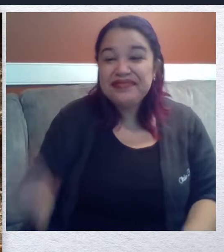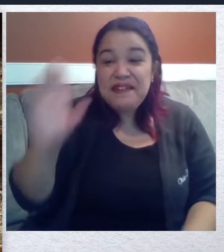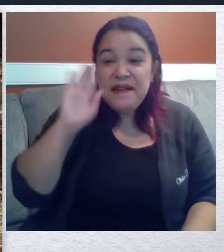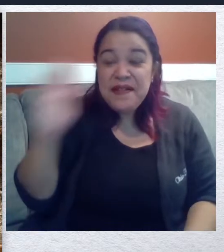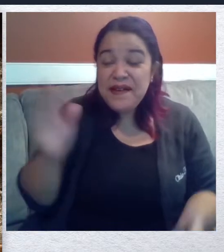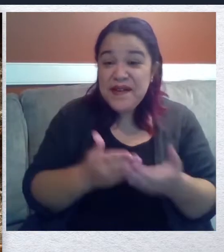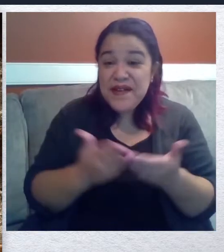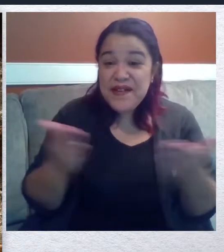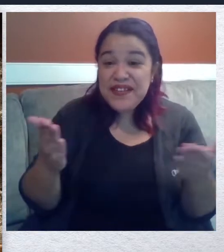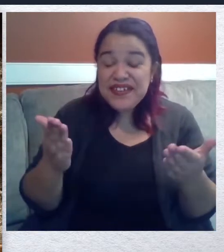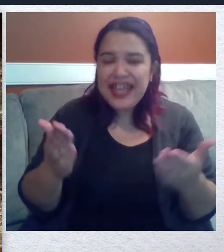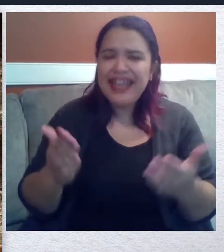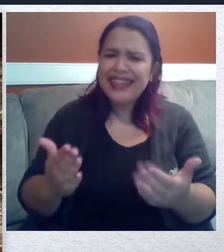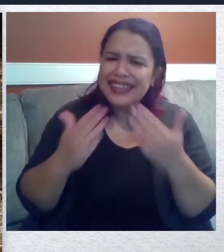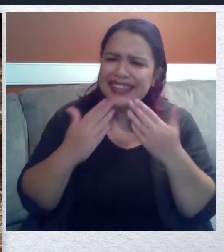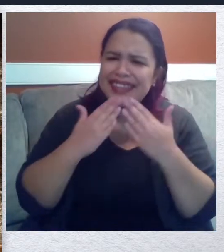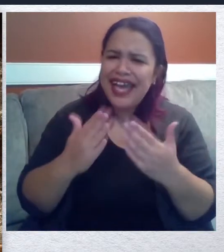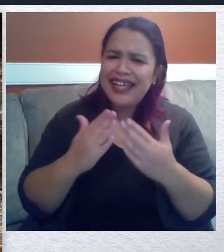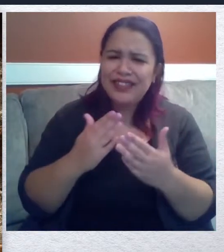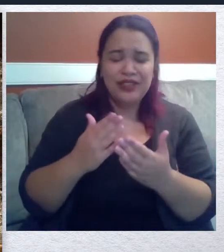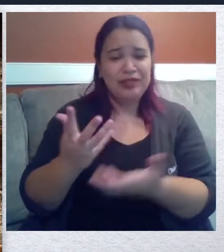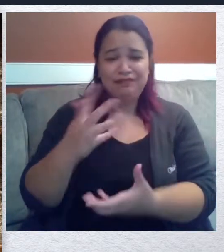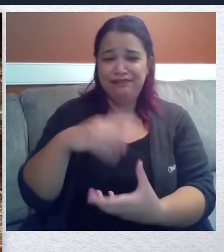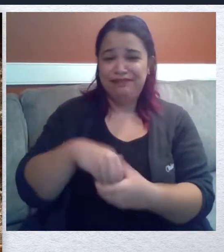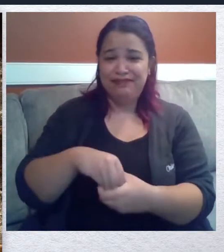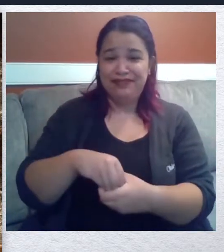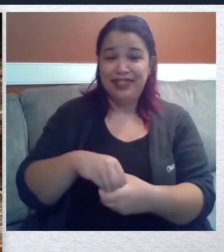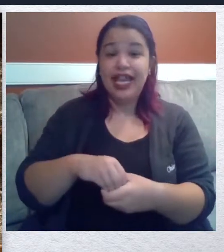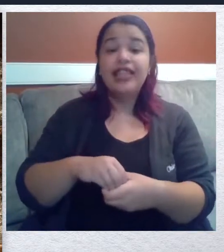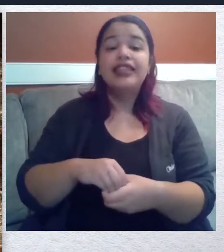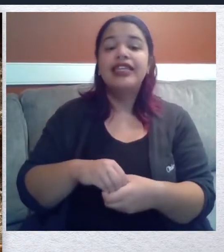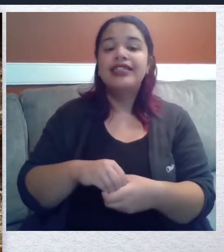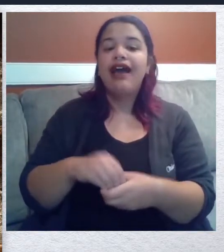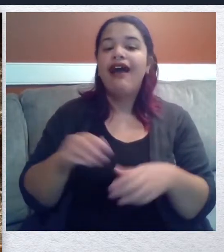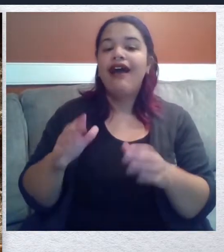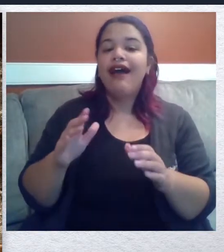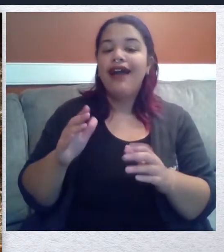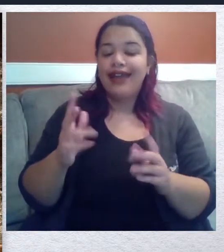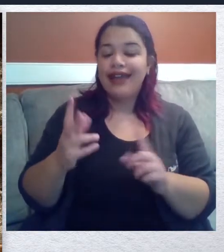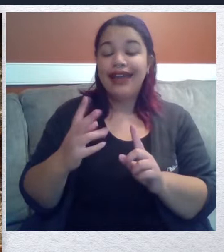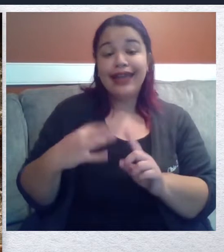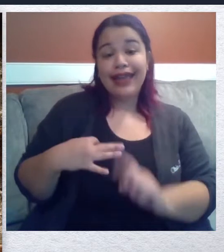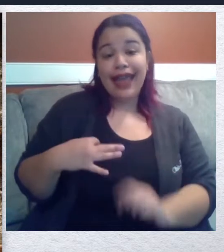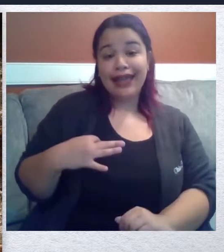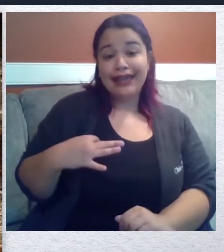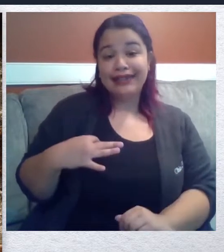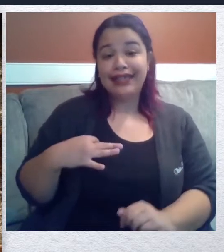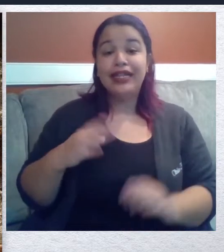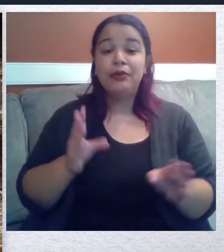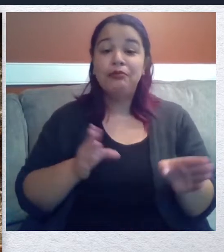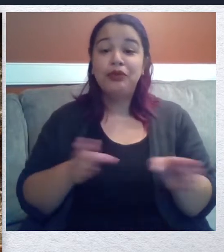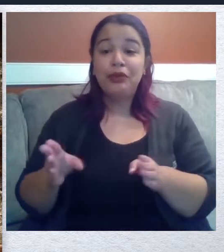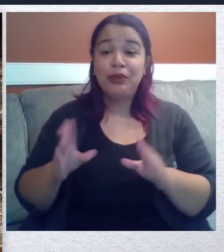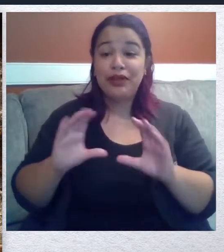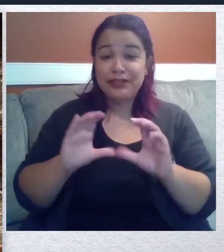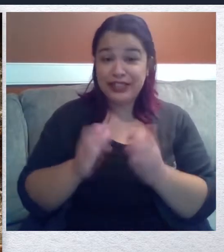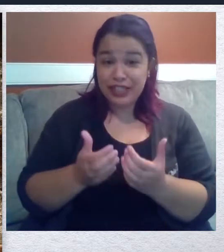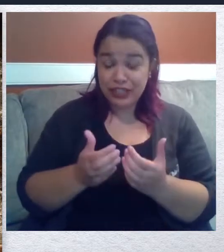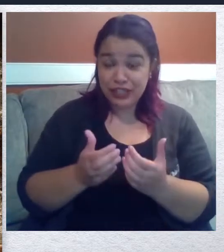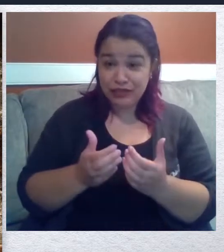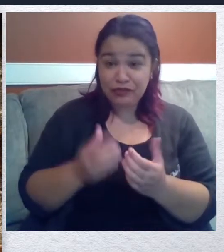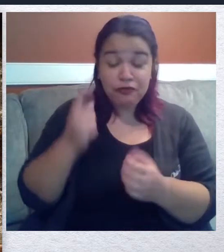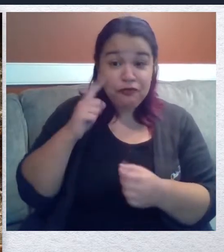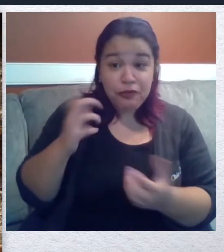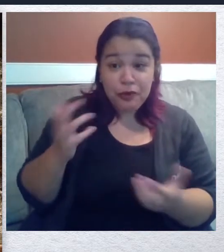Hello, everyone, and thank you for joining us today for this pre-recorded candidate preparation session for the virtual